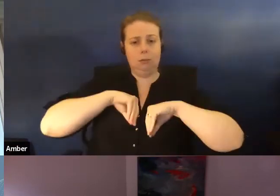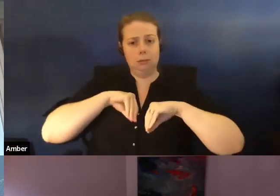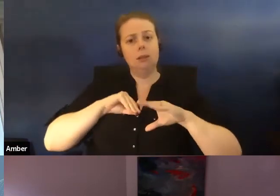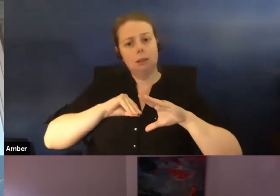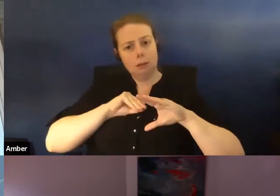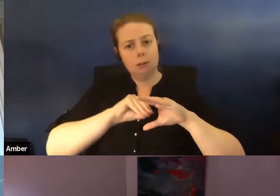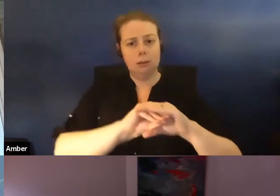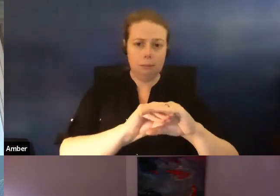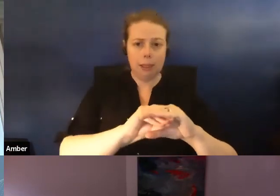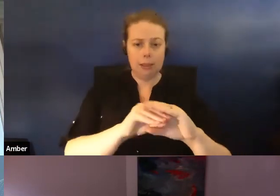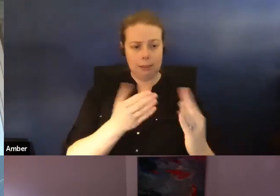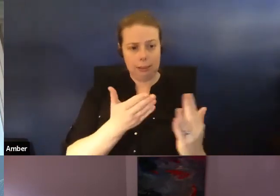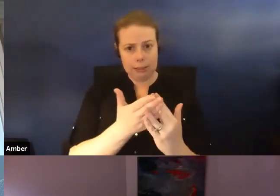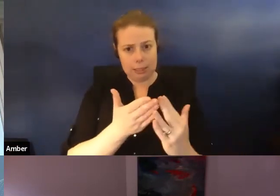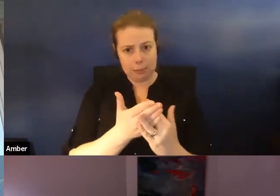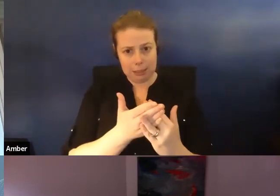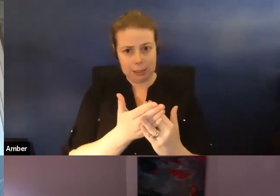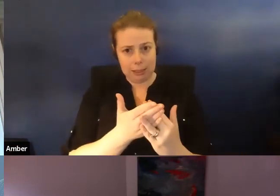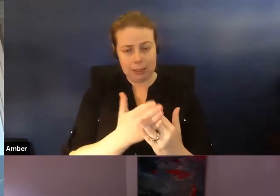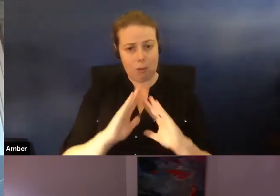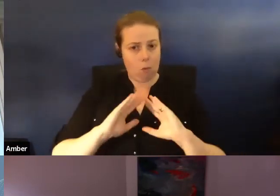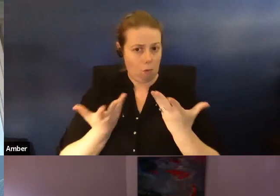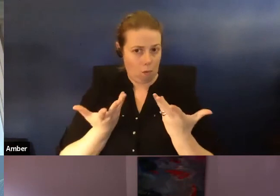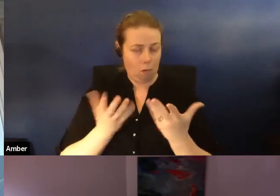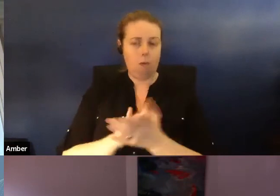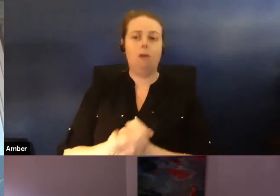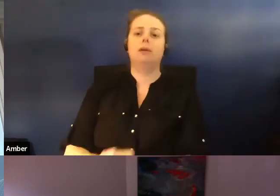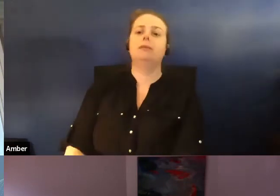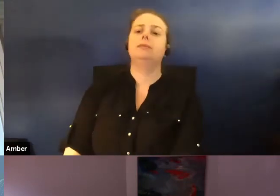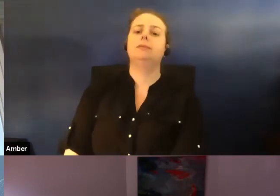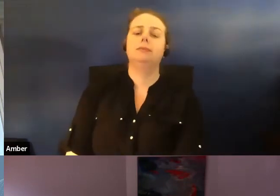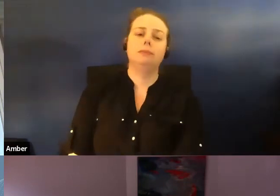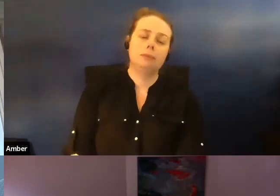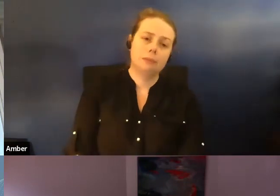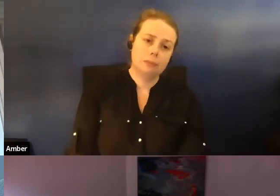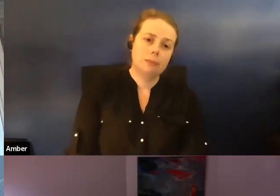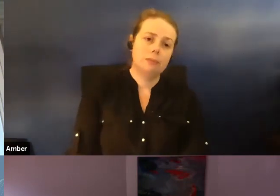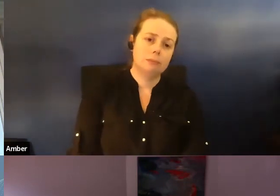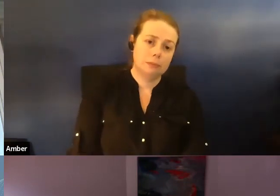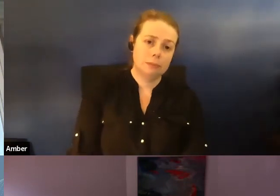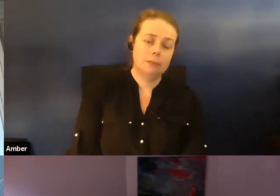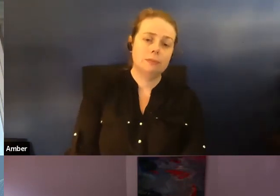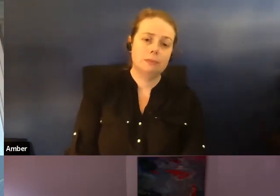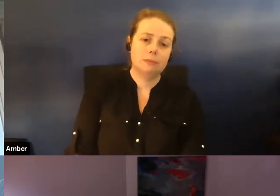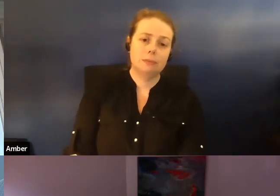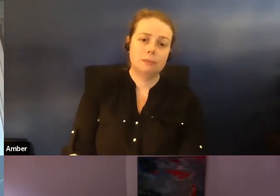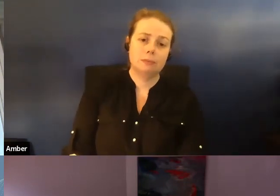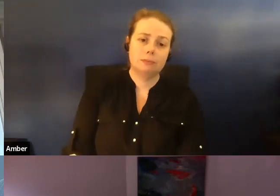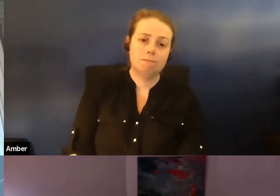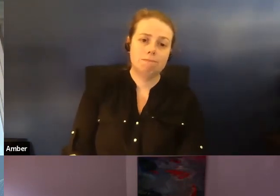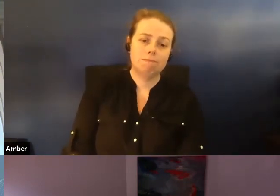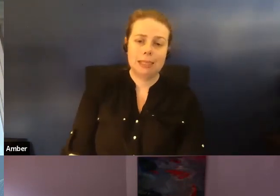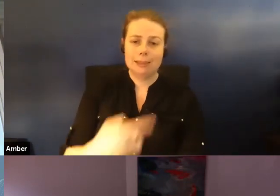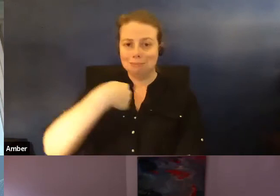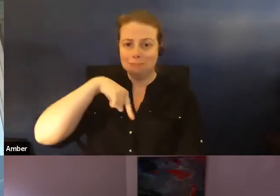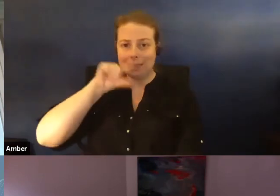where accessibility is just part of everything we do. And that's the way that it should be. So, you know, let's all work towards